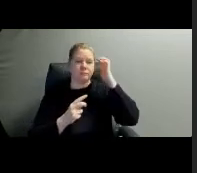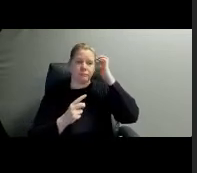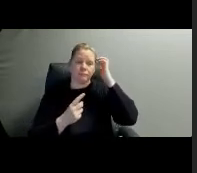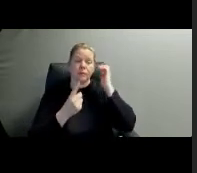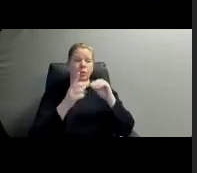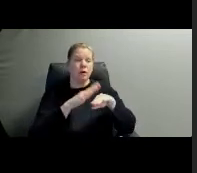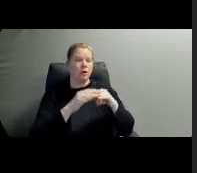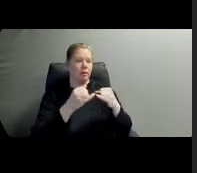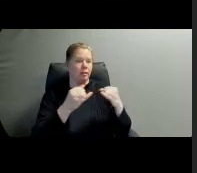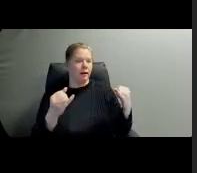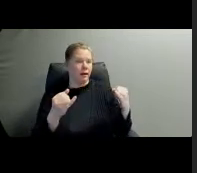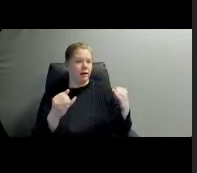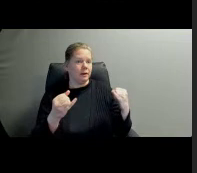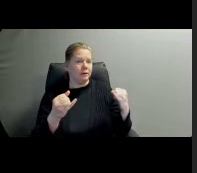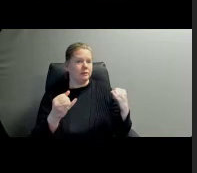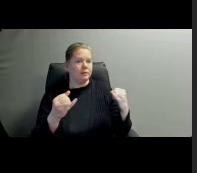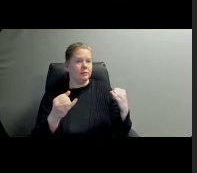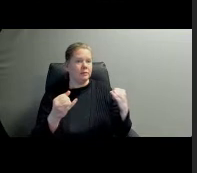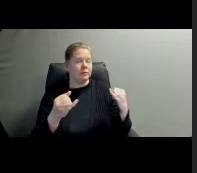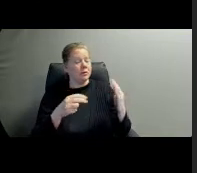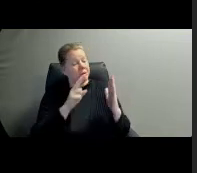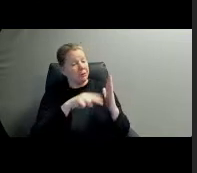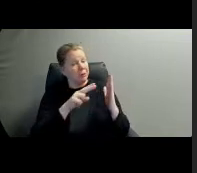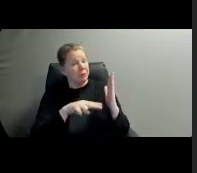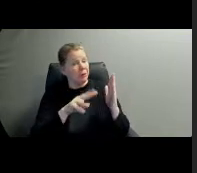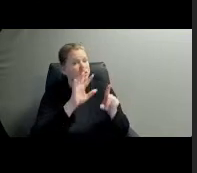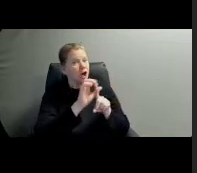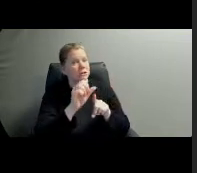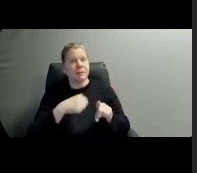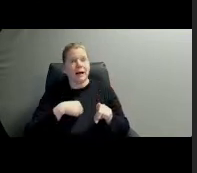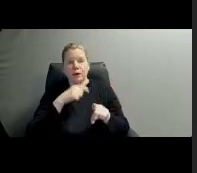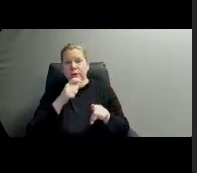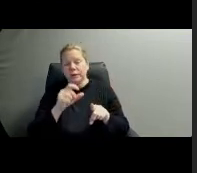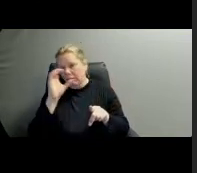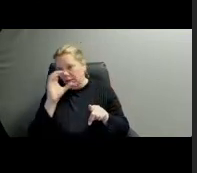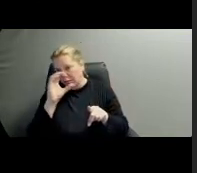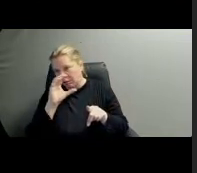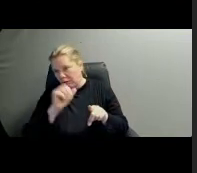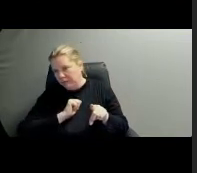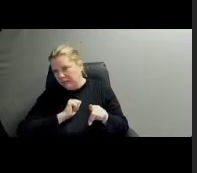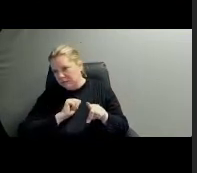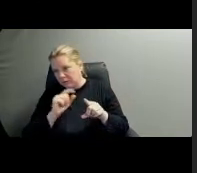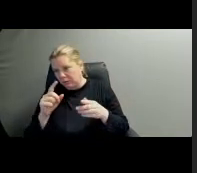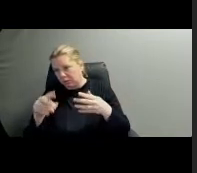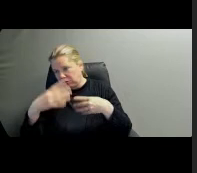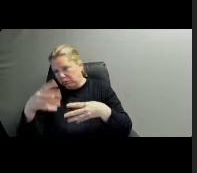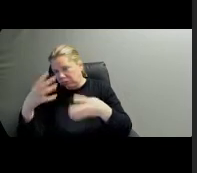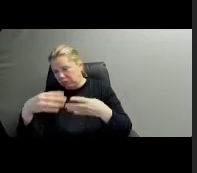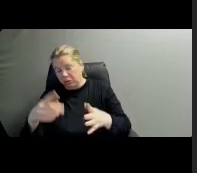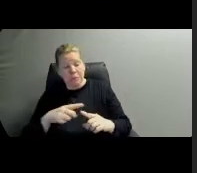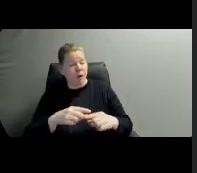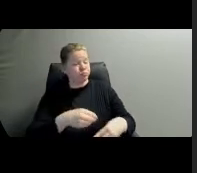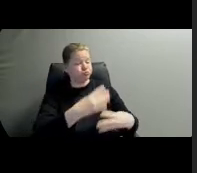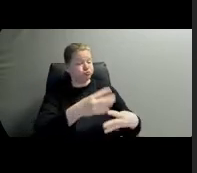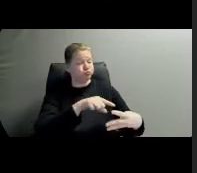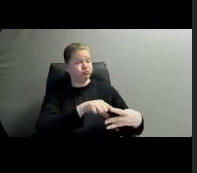On one phase of things, you might feel that, hey, this is awesome, because now I don't have to spend so much time browsing through something, or I don't have to look for itinerary, or I